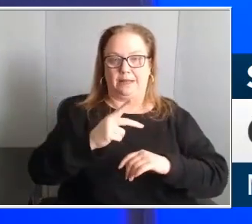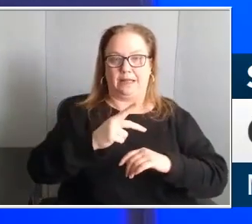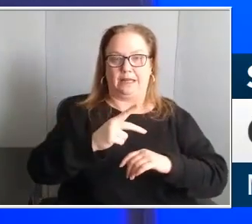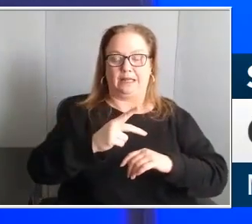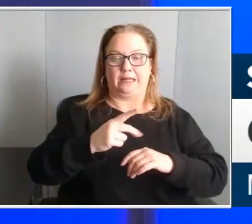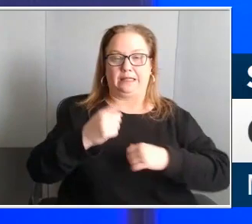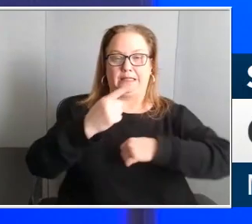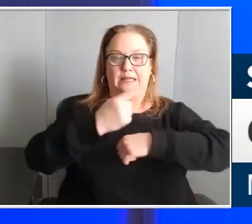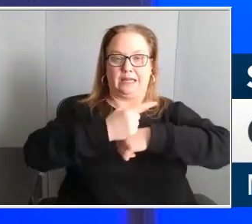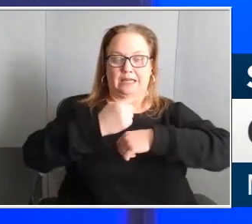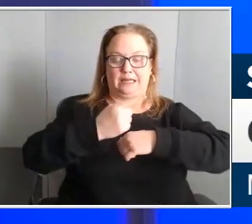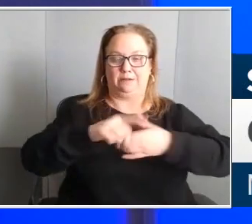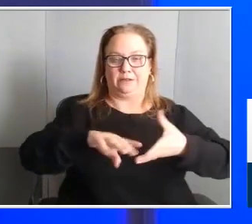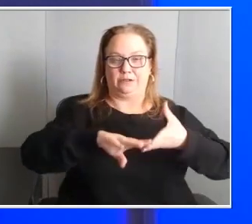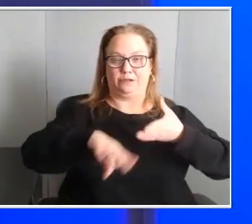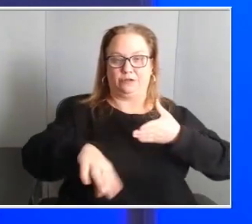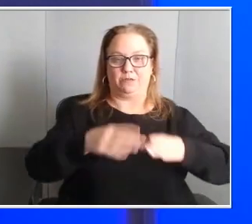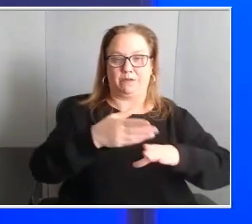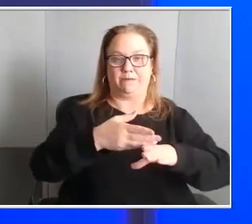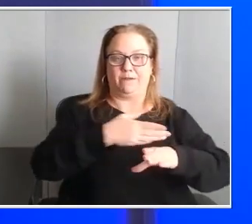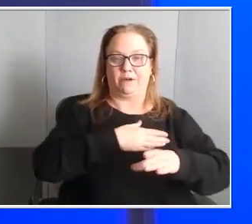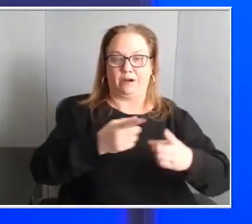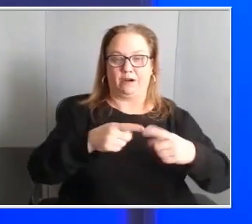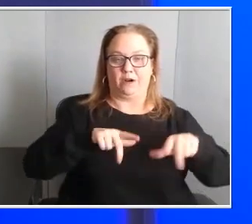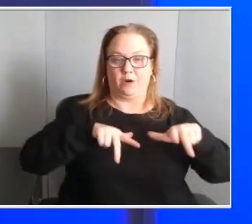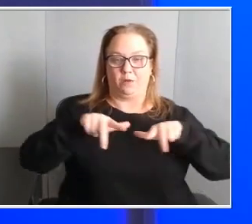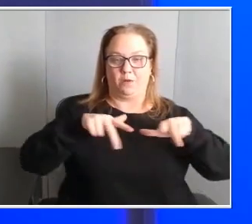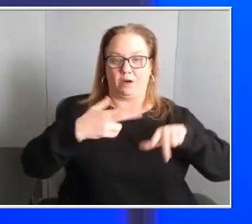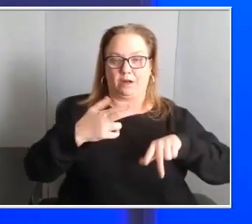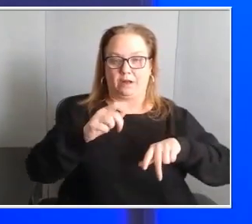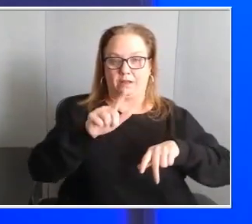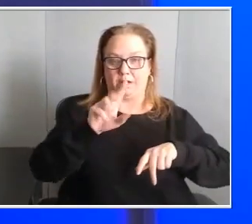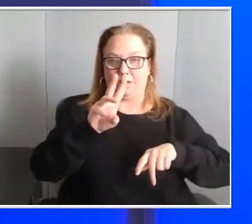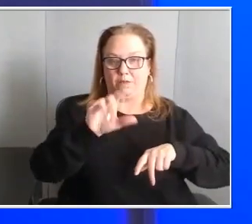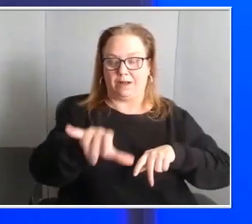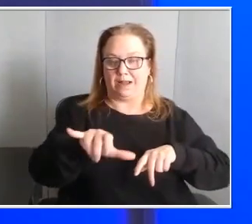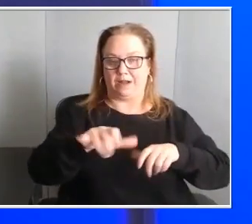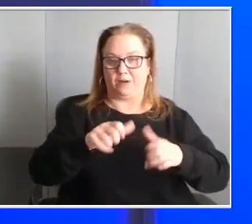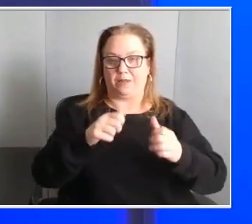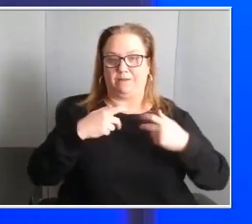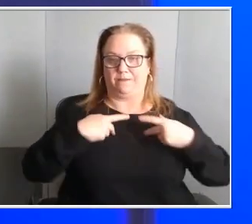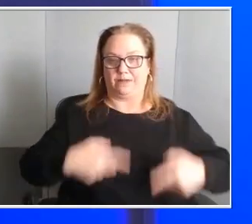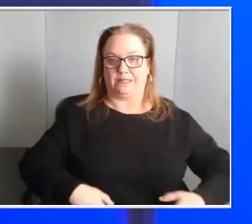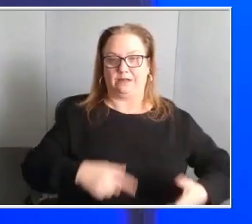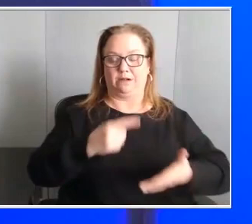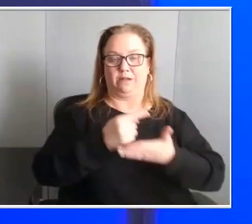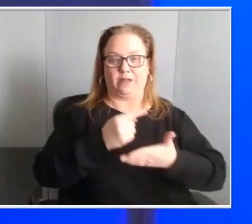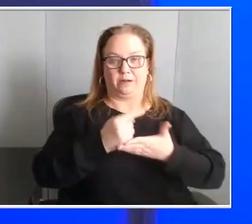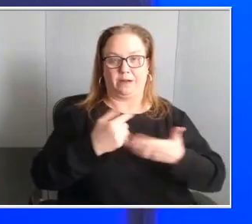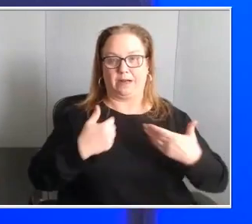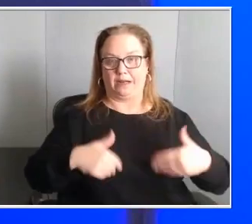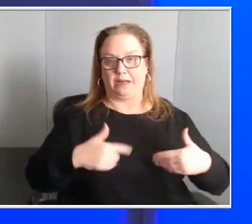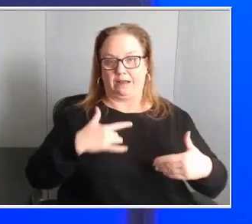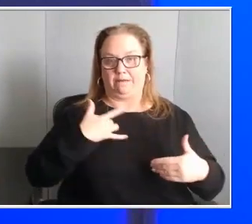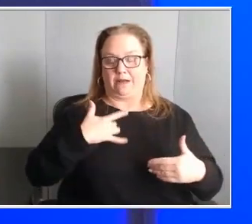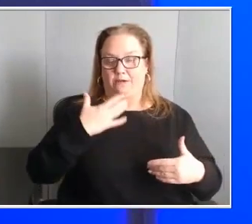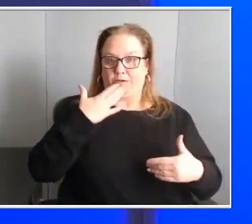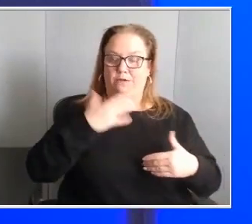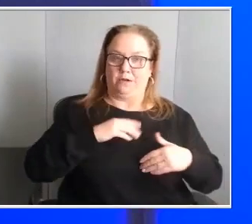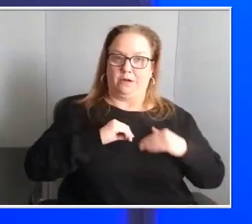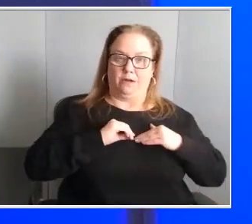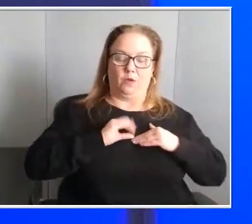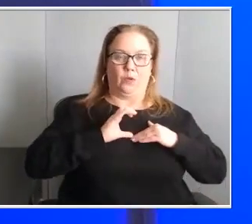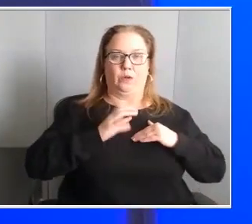discharged, and I saw him before I was rounding, walking in the hall with with physical therapy, and it felt great to see such a